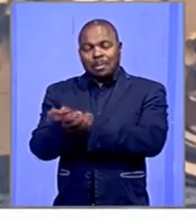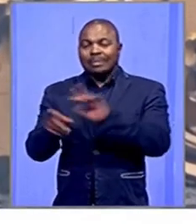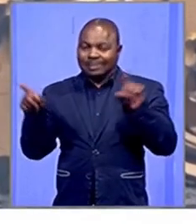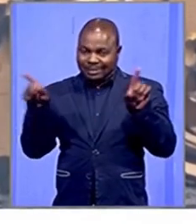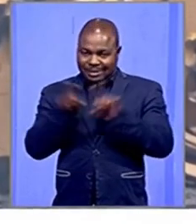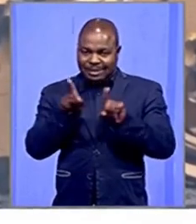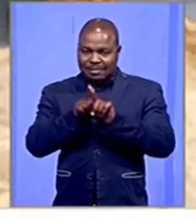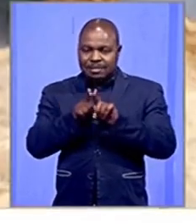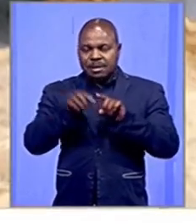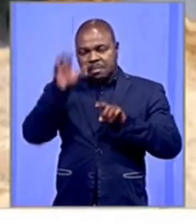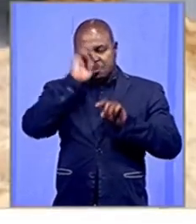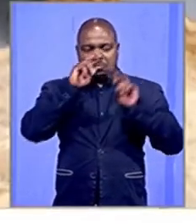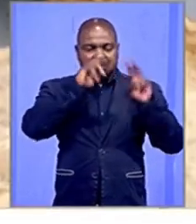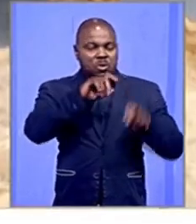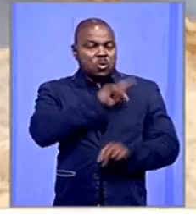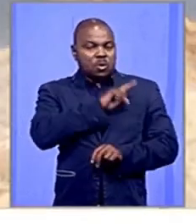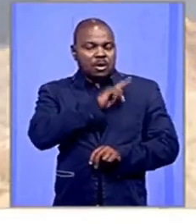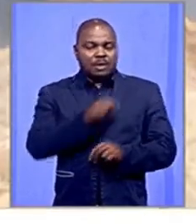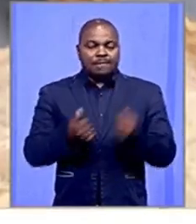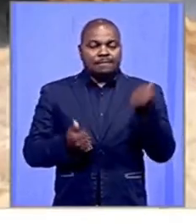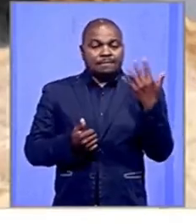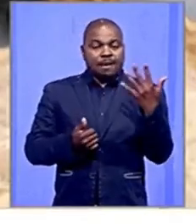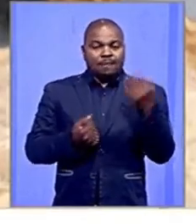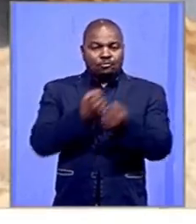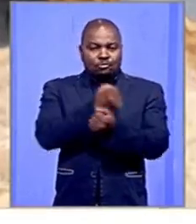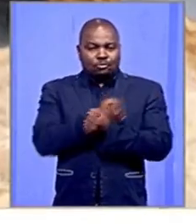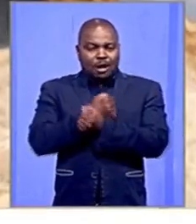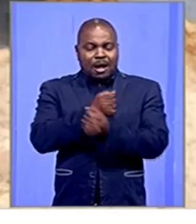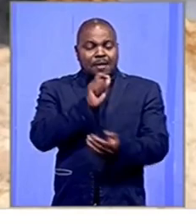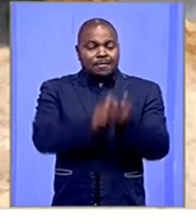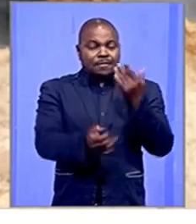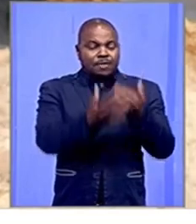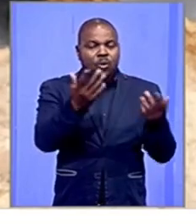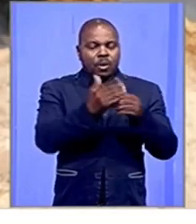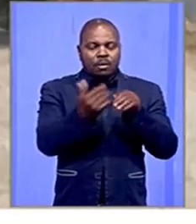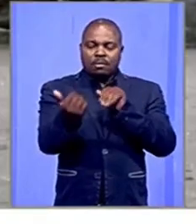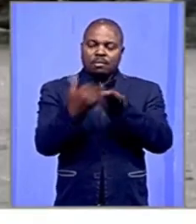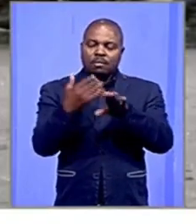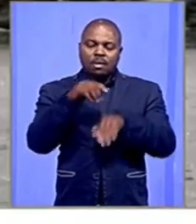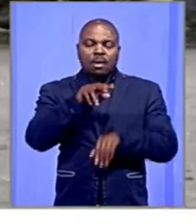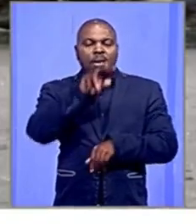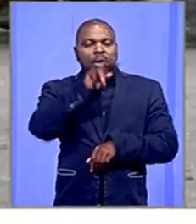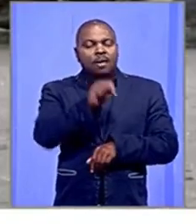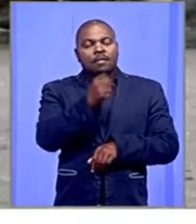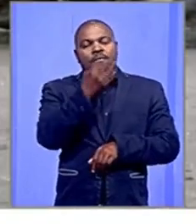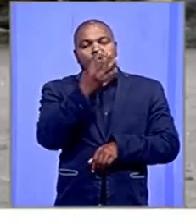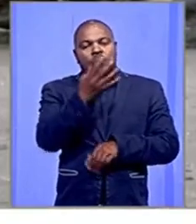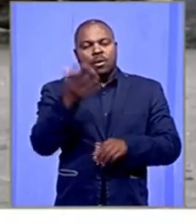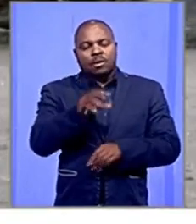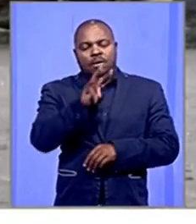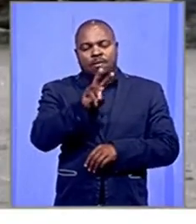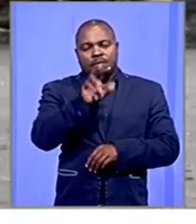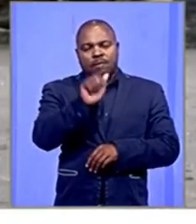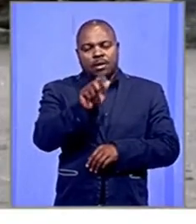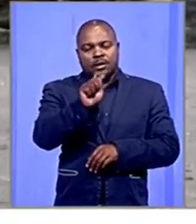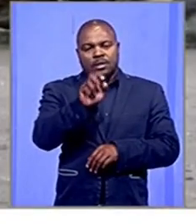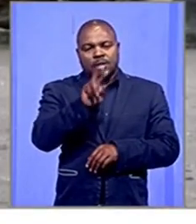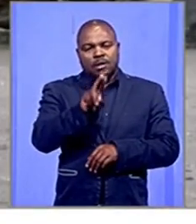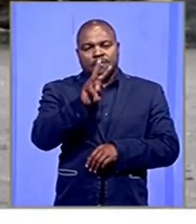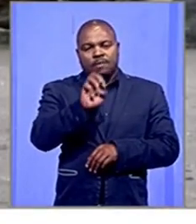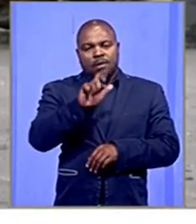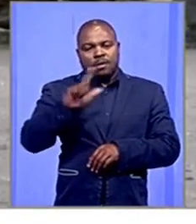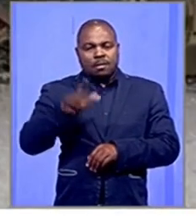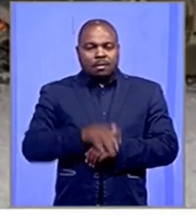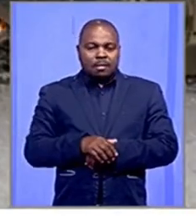ho tshisa ka mora hore dilori tse hlano di tshiswe milong o lefelang wa N4 Waterfall Bowen. E ka bakganni